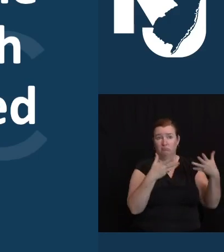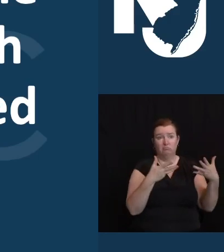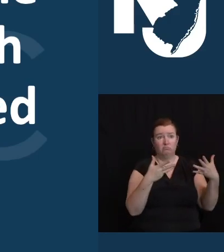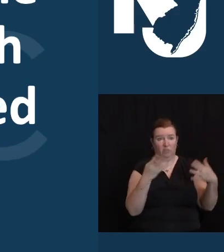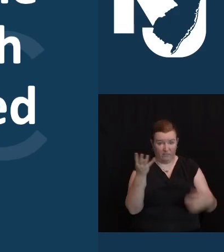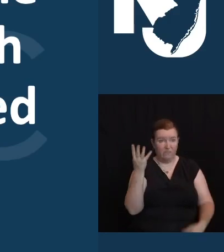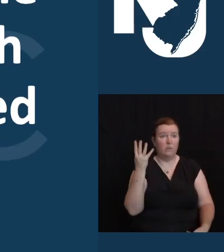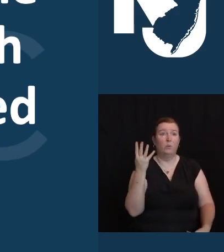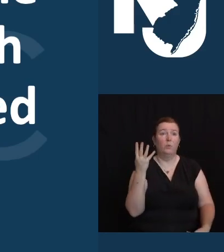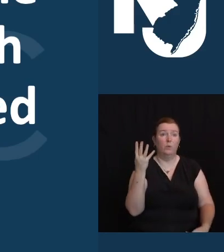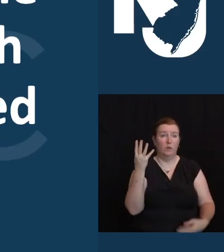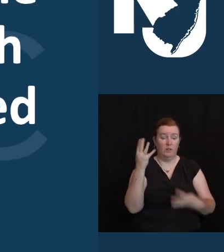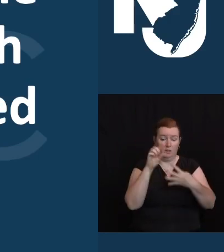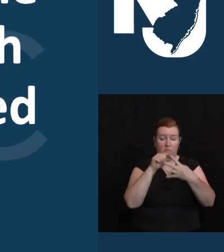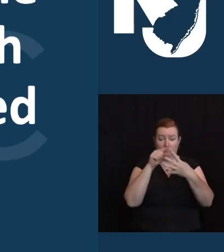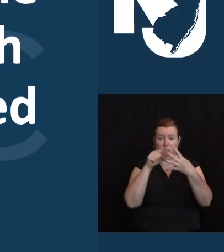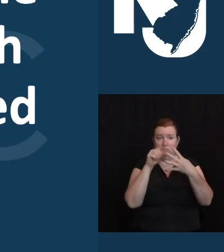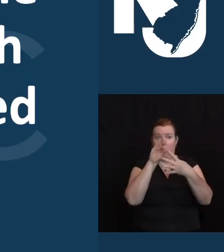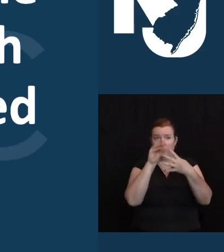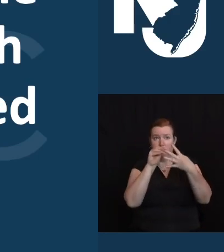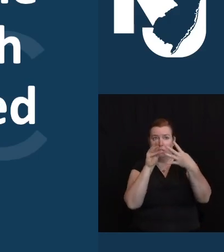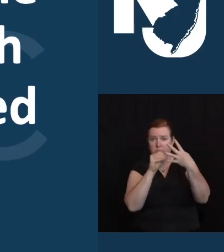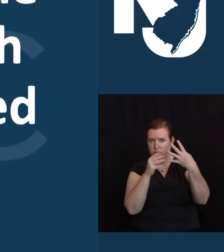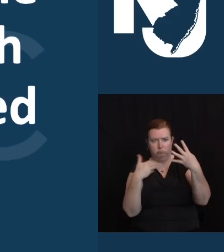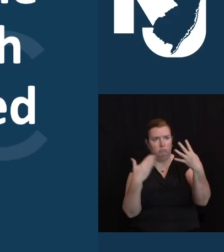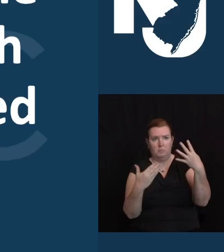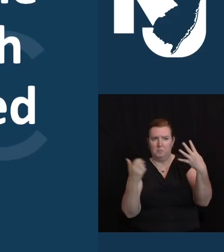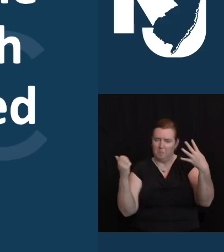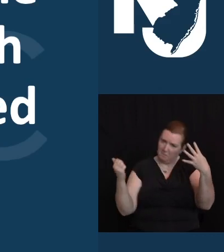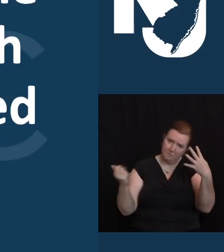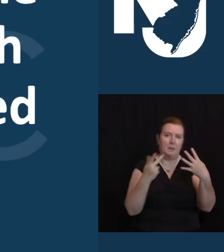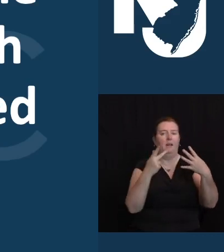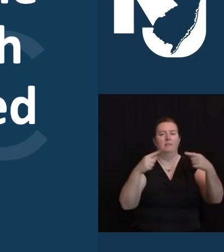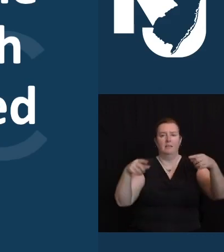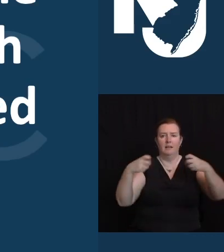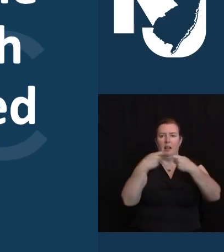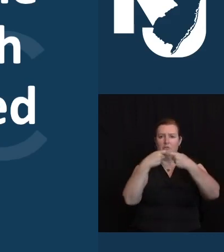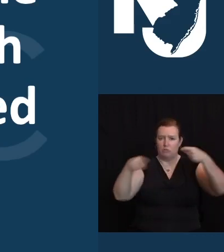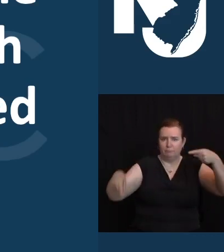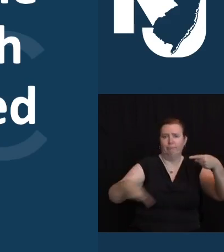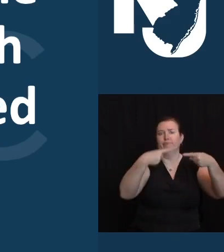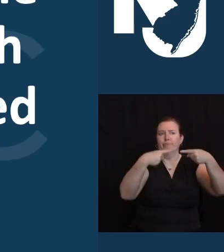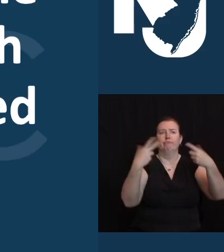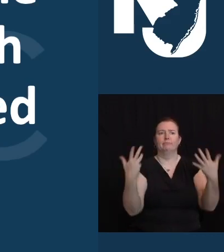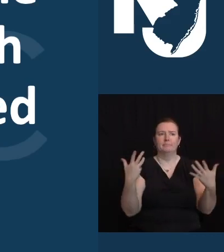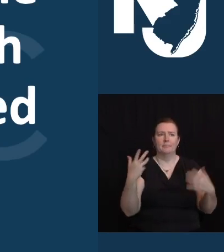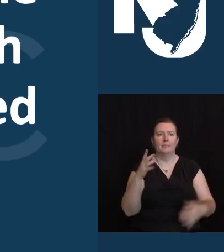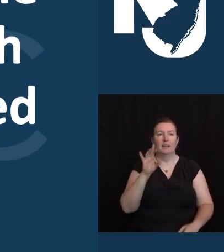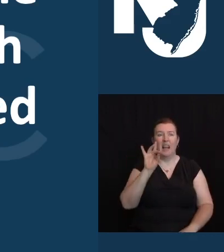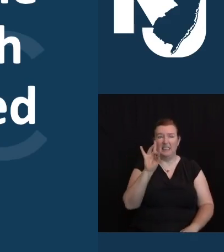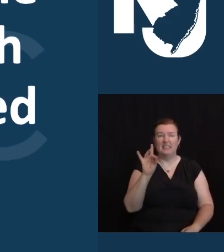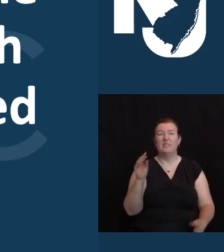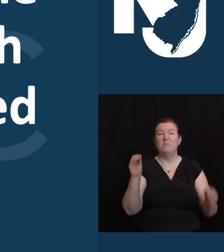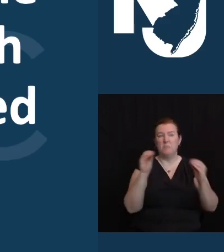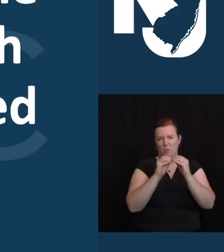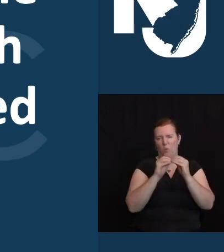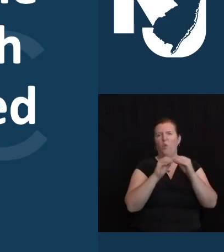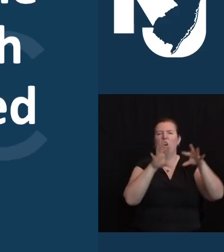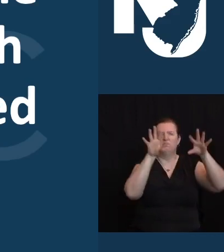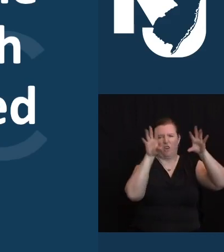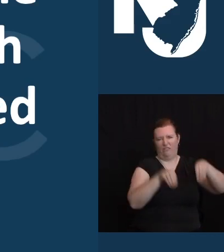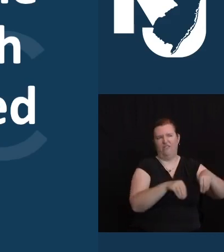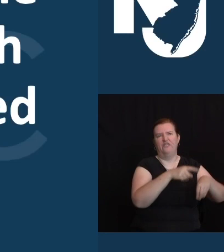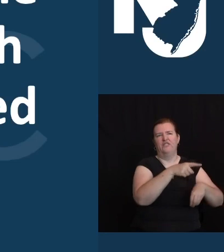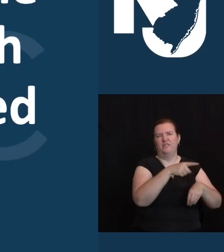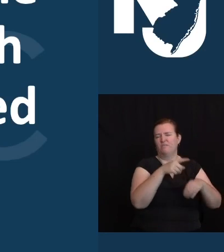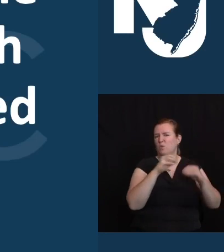knocked out have been brought back online, but as many as 8 now either have power outage or lacking in internet